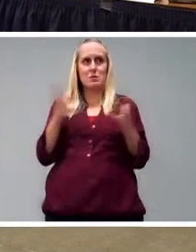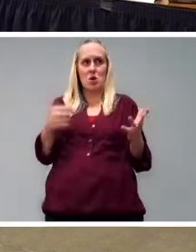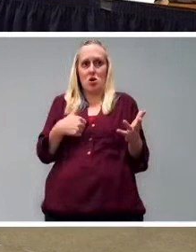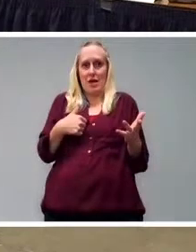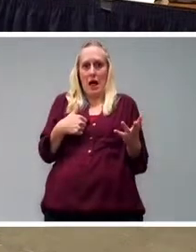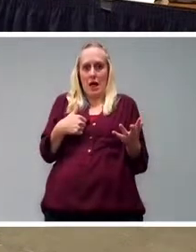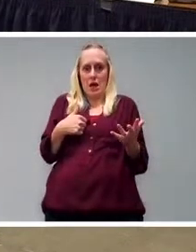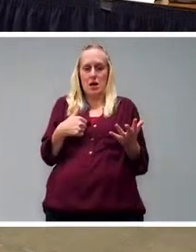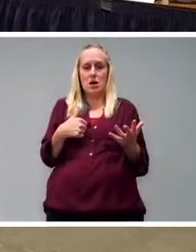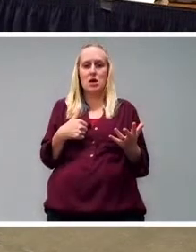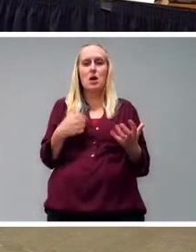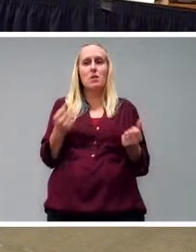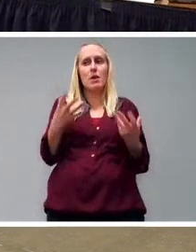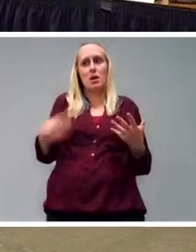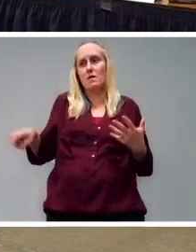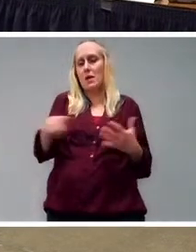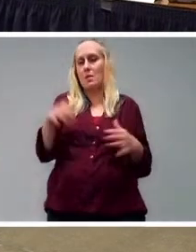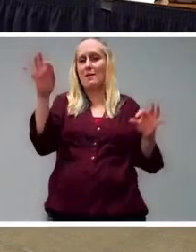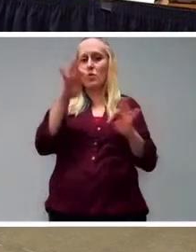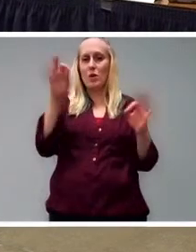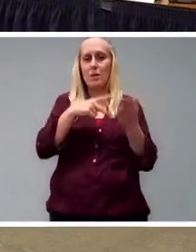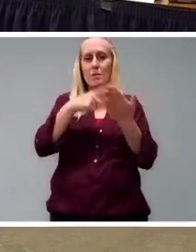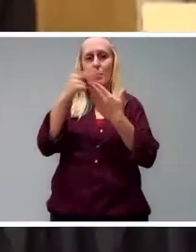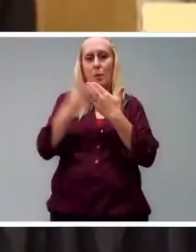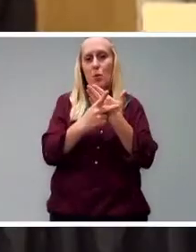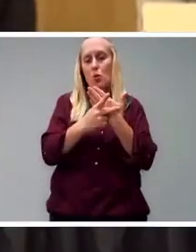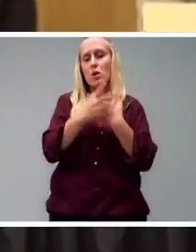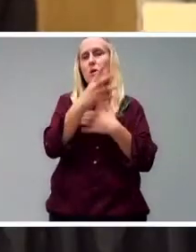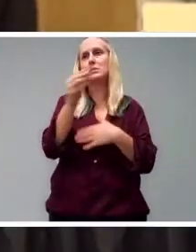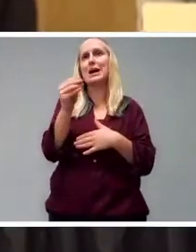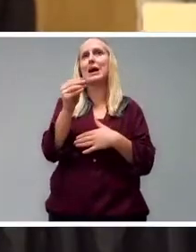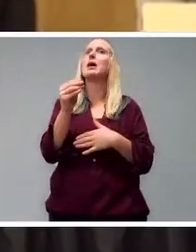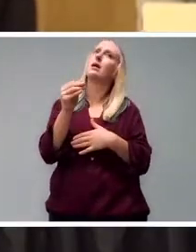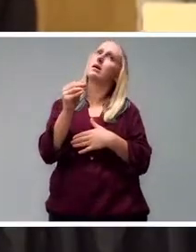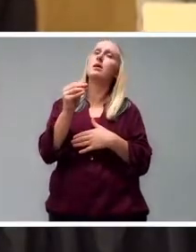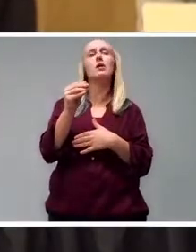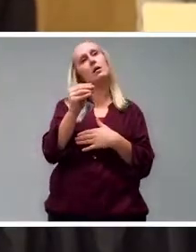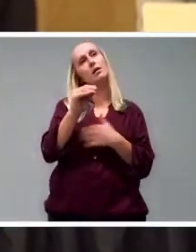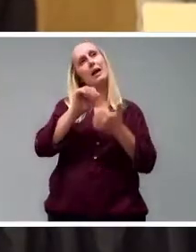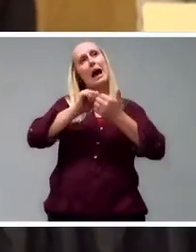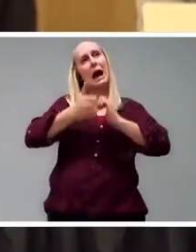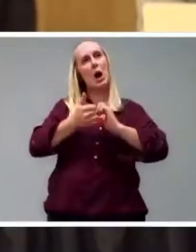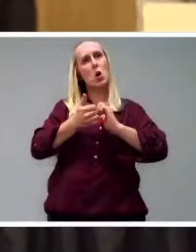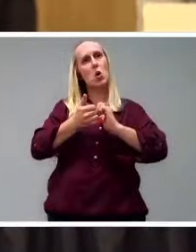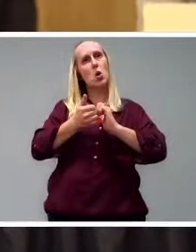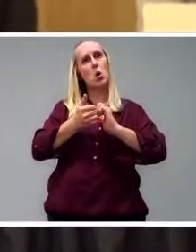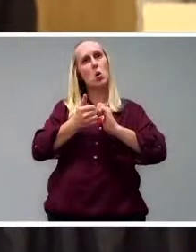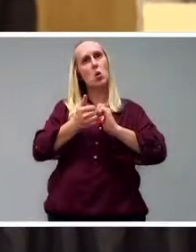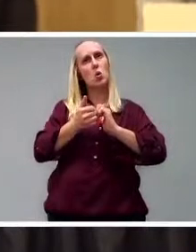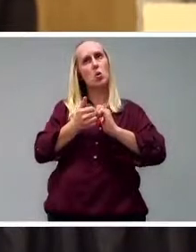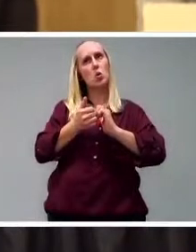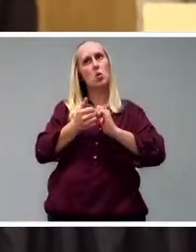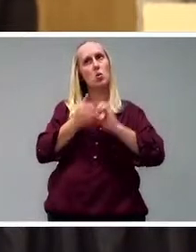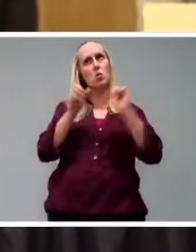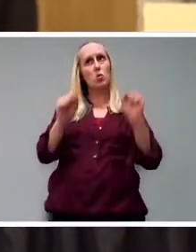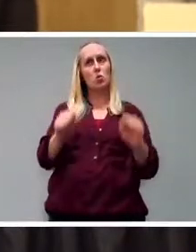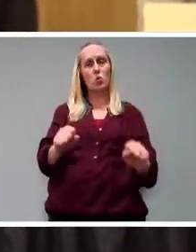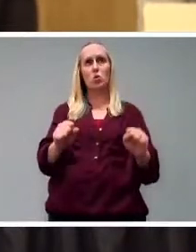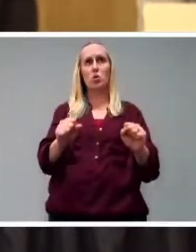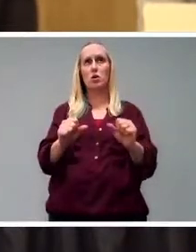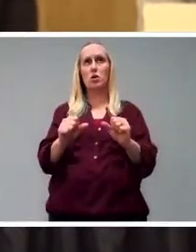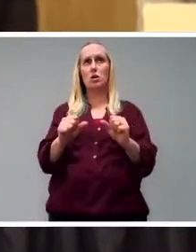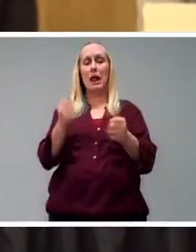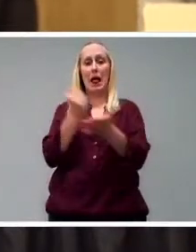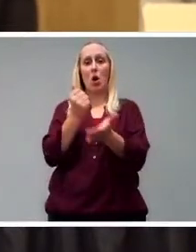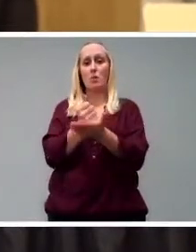know, a lot of them don't know about the programs that we offer and, you know, how it can take you farther than what you think you could